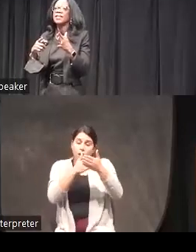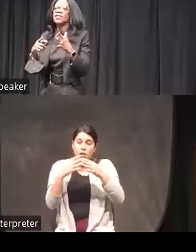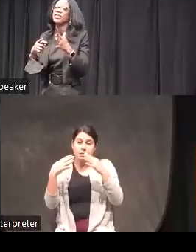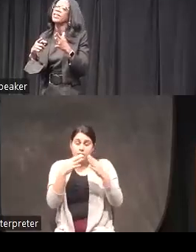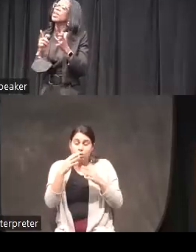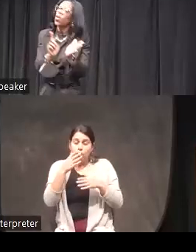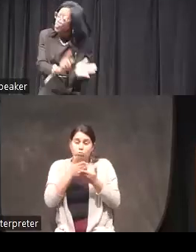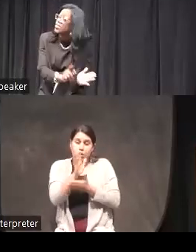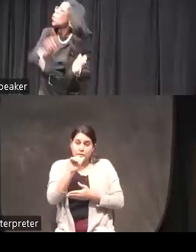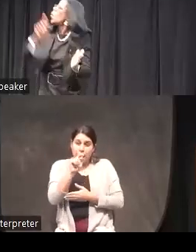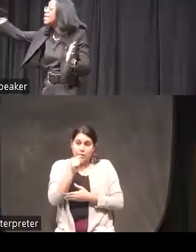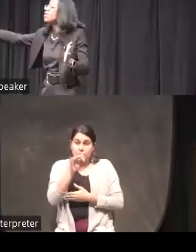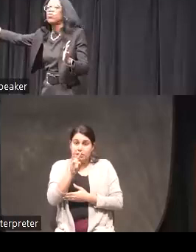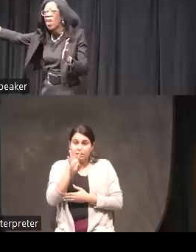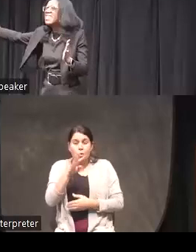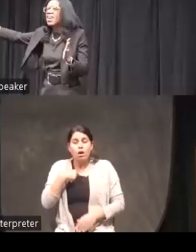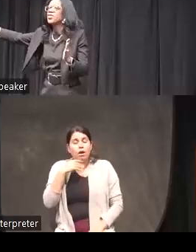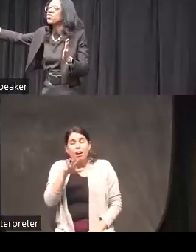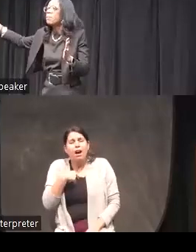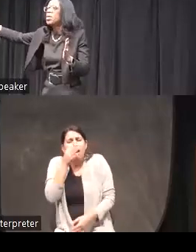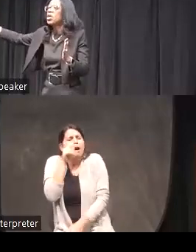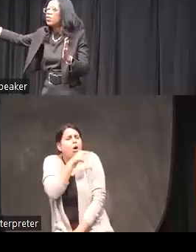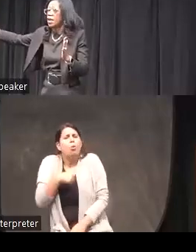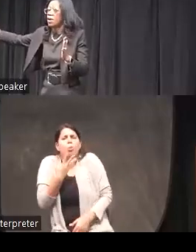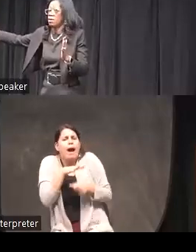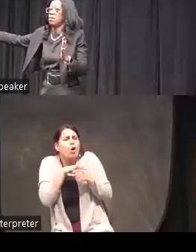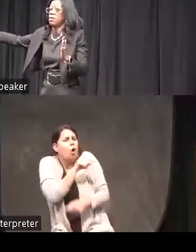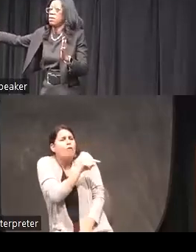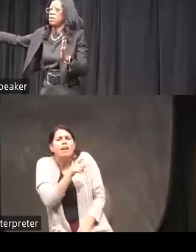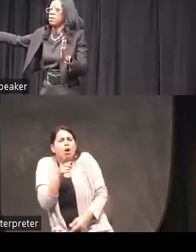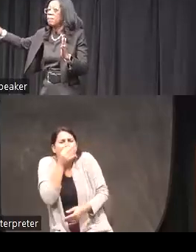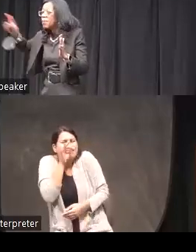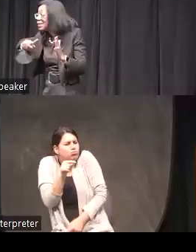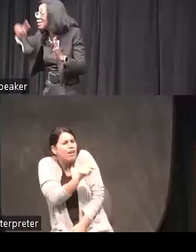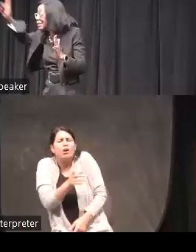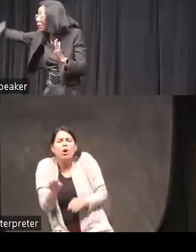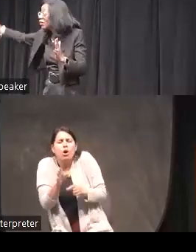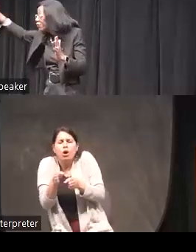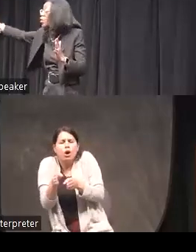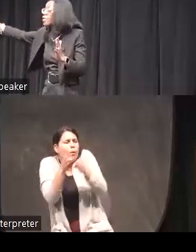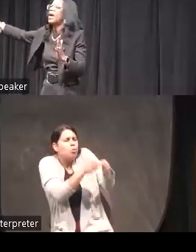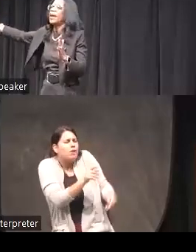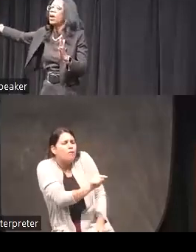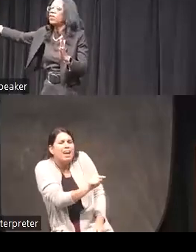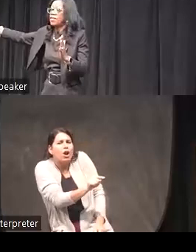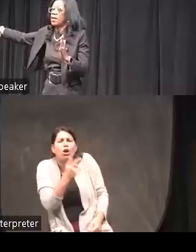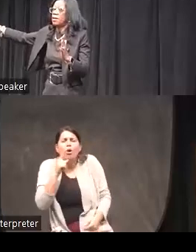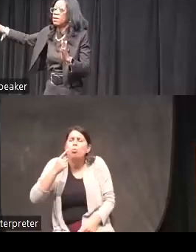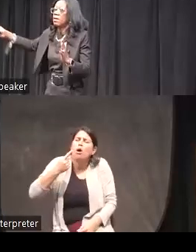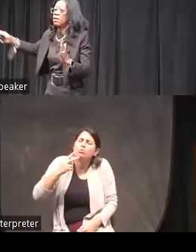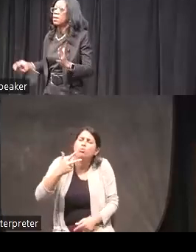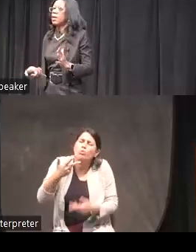of 1964, saying, no, there's a white neighborhood right down the street, put it over there. Right? Put the 4th highway over